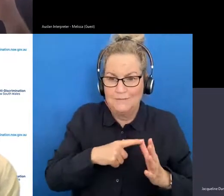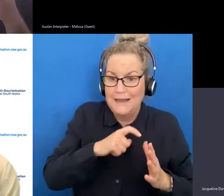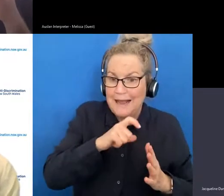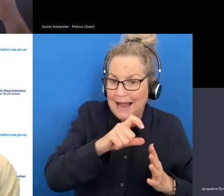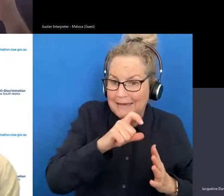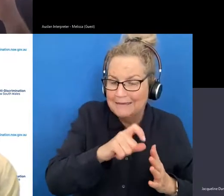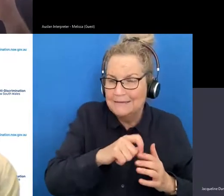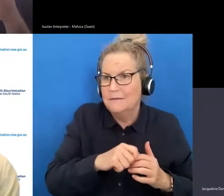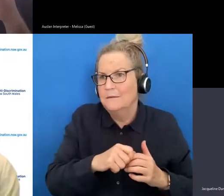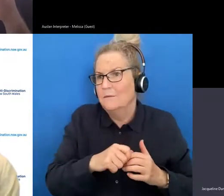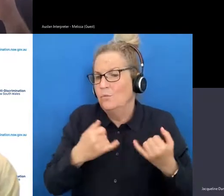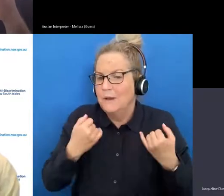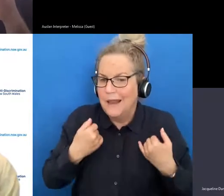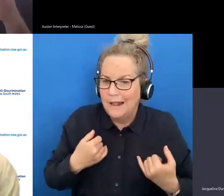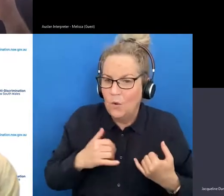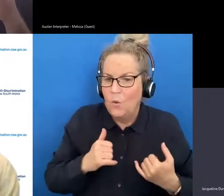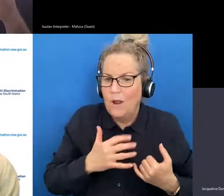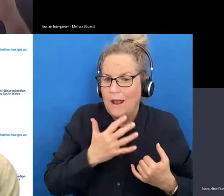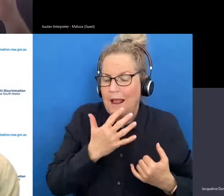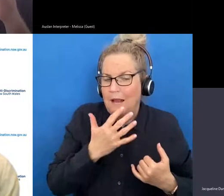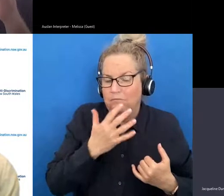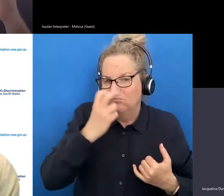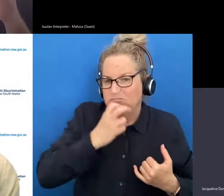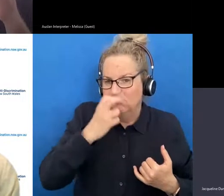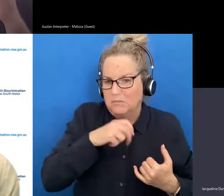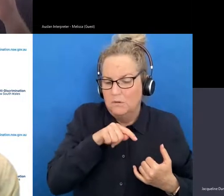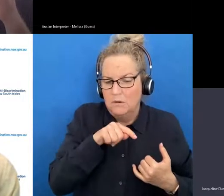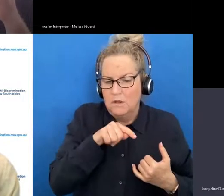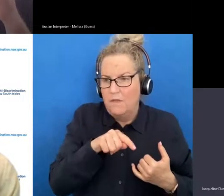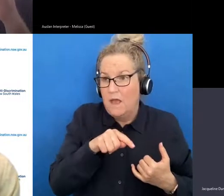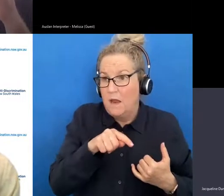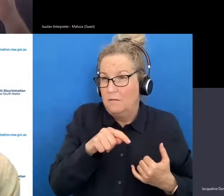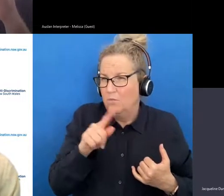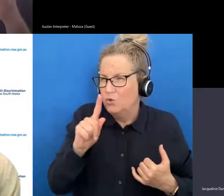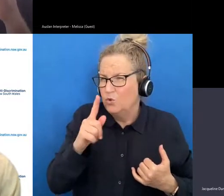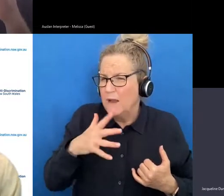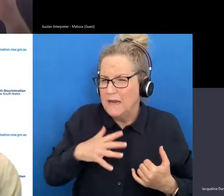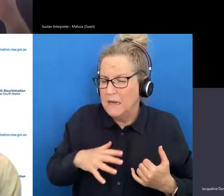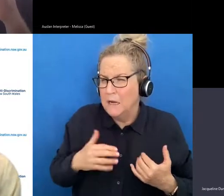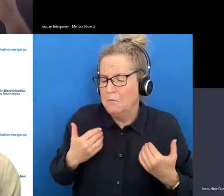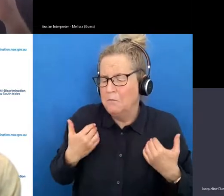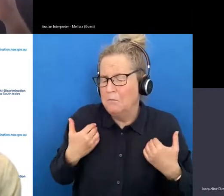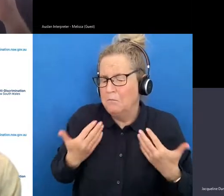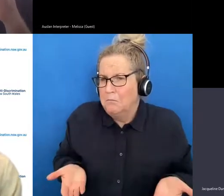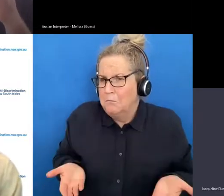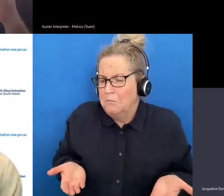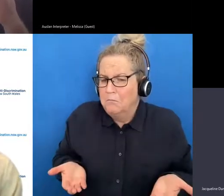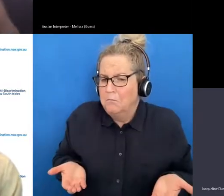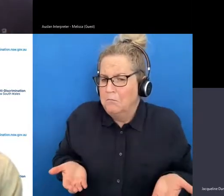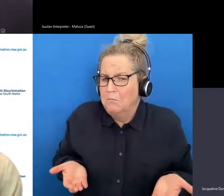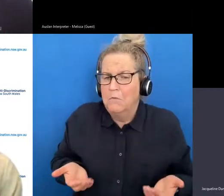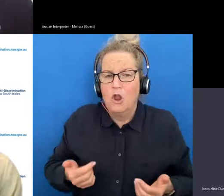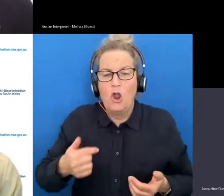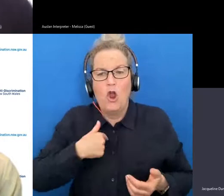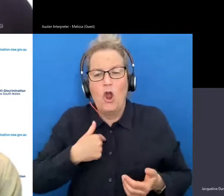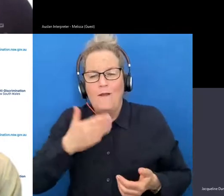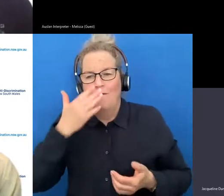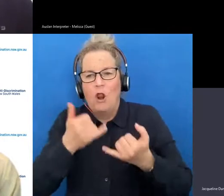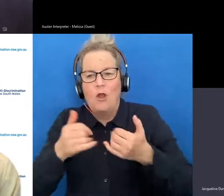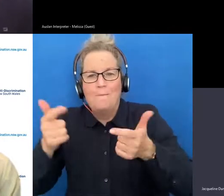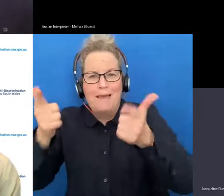sometimes actually don't know what they need. And that, you know, I personally had an experience as a frontline